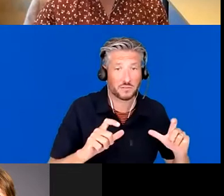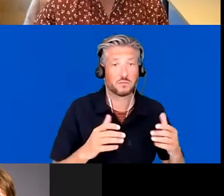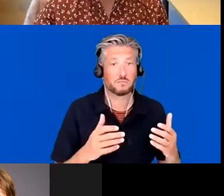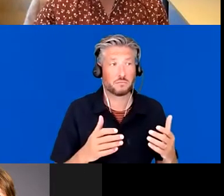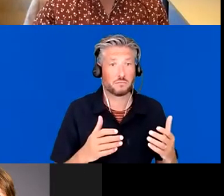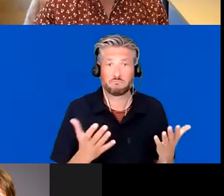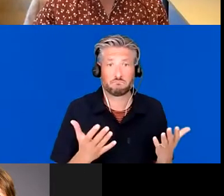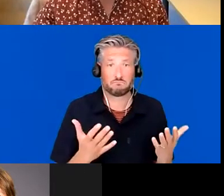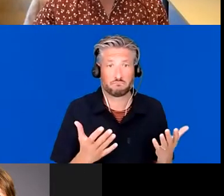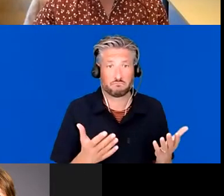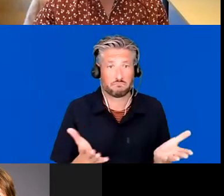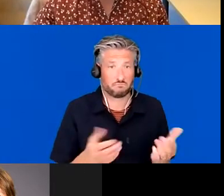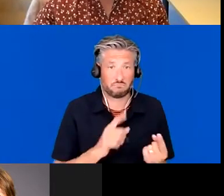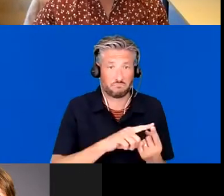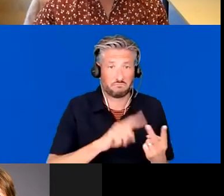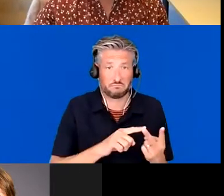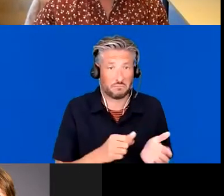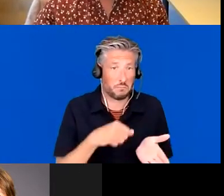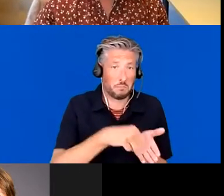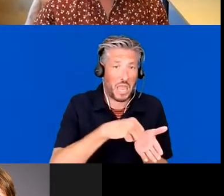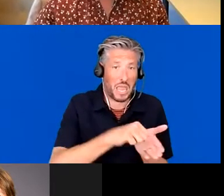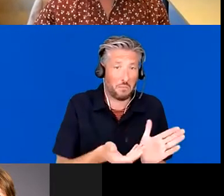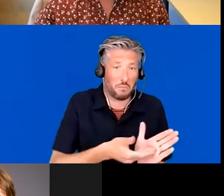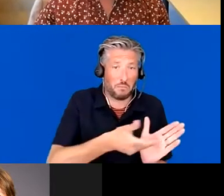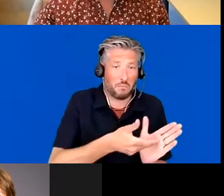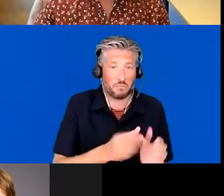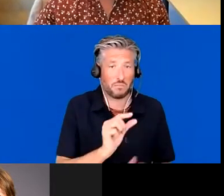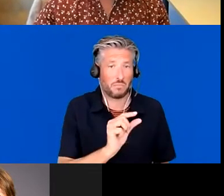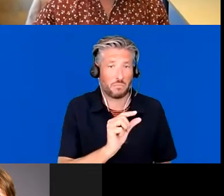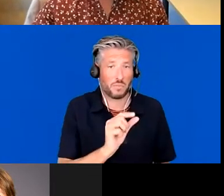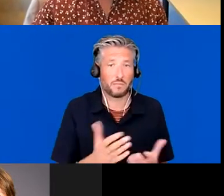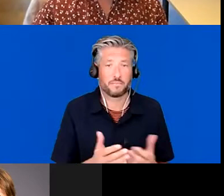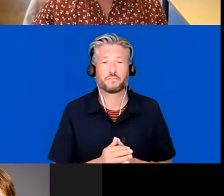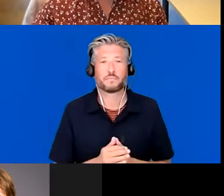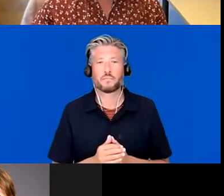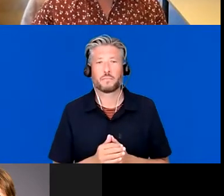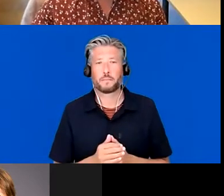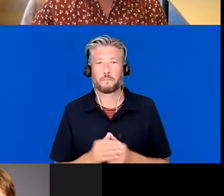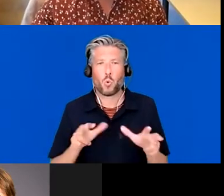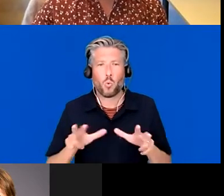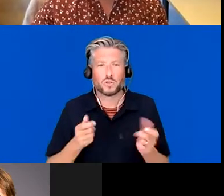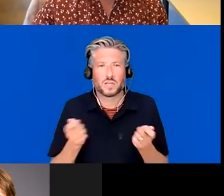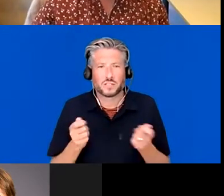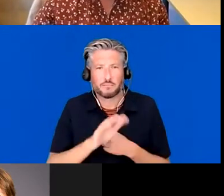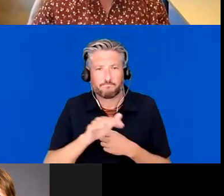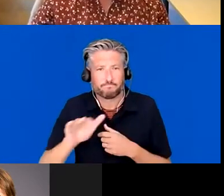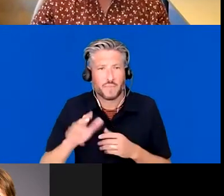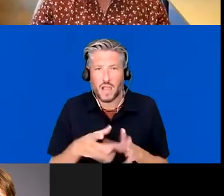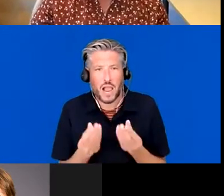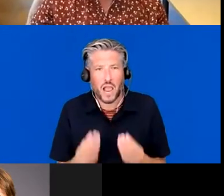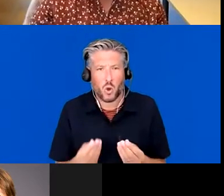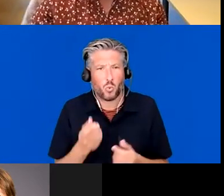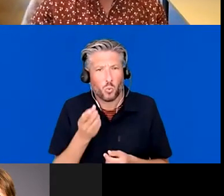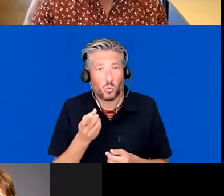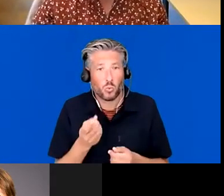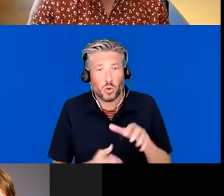Thank you. What are your experience? How did you do it? Did you record anything versus having